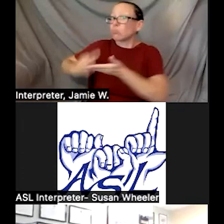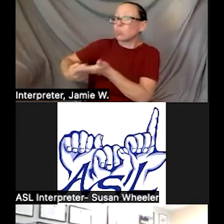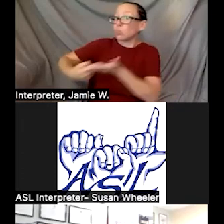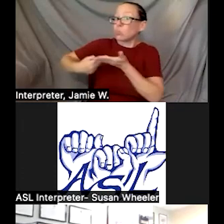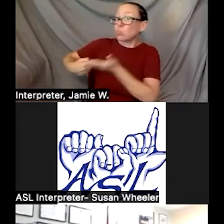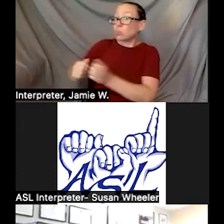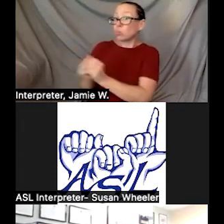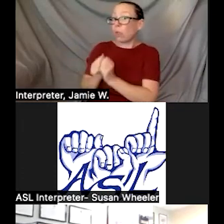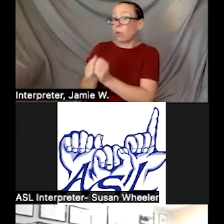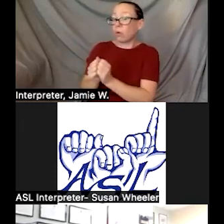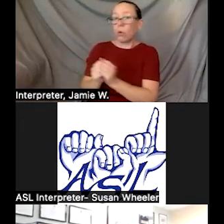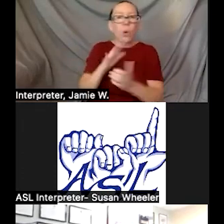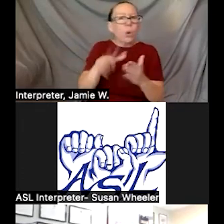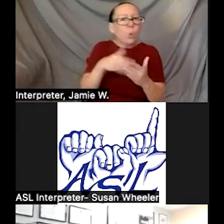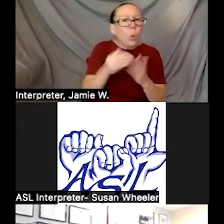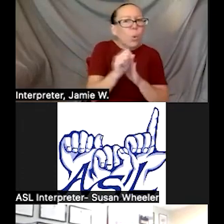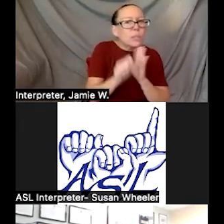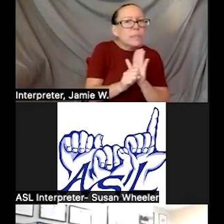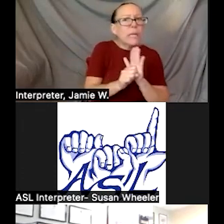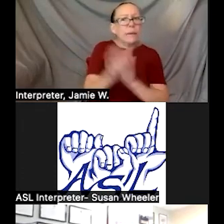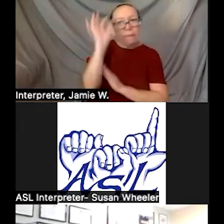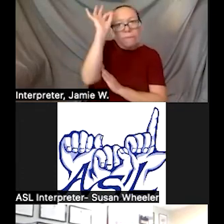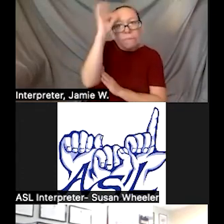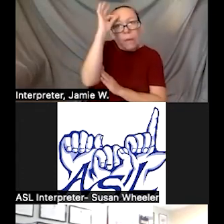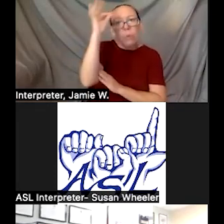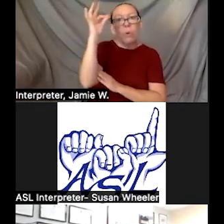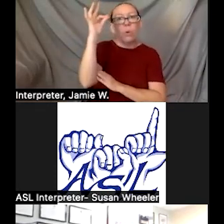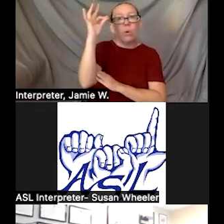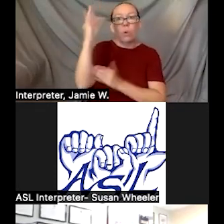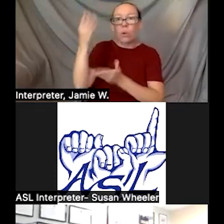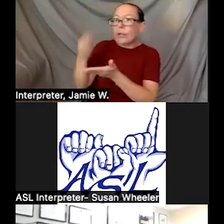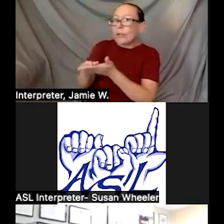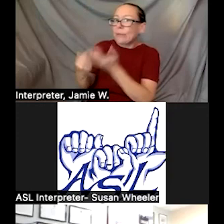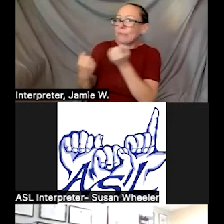it's all federal and state funded resources like you have. So I didn't see. Yeah.